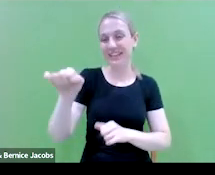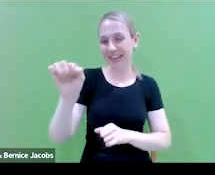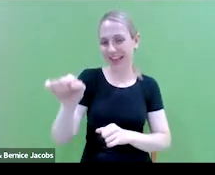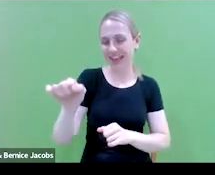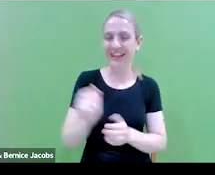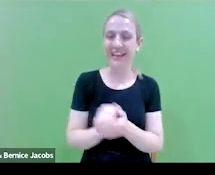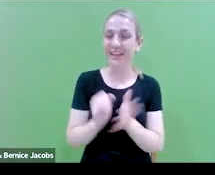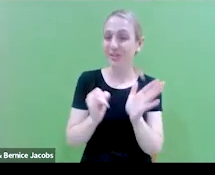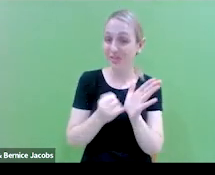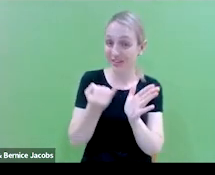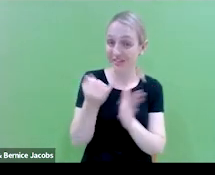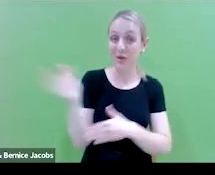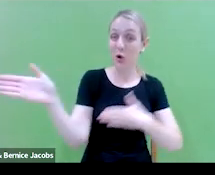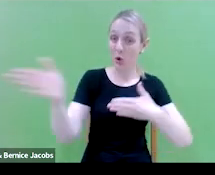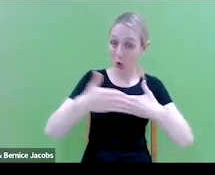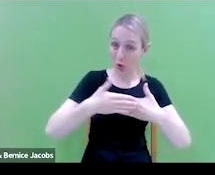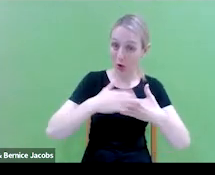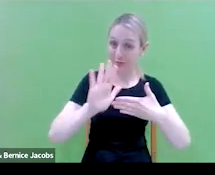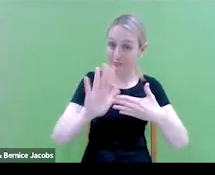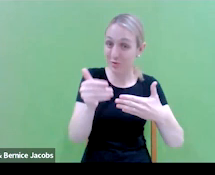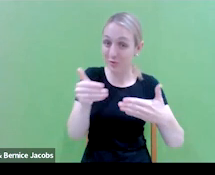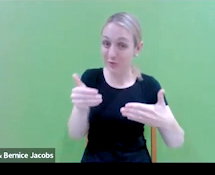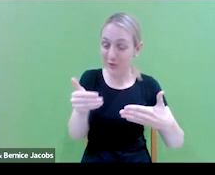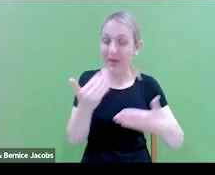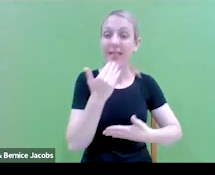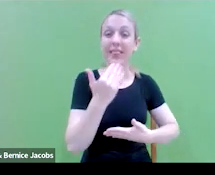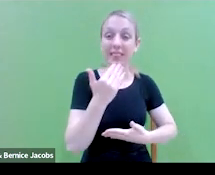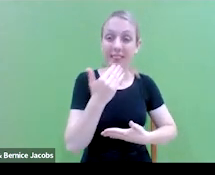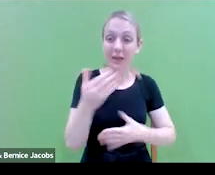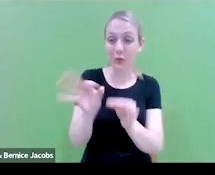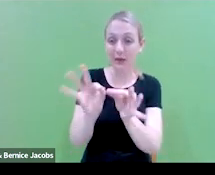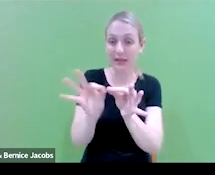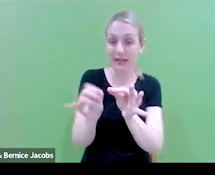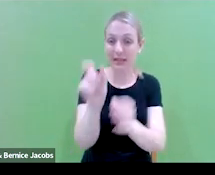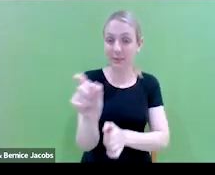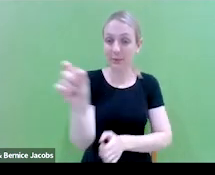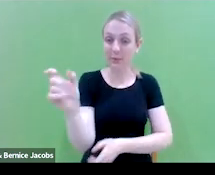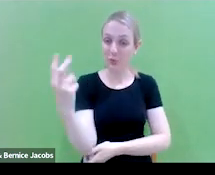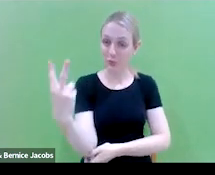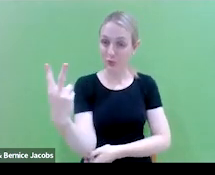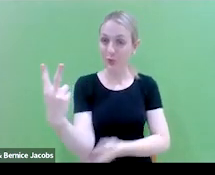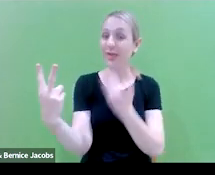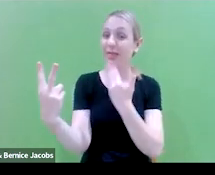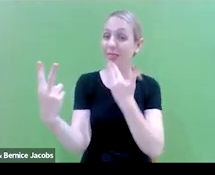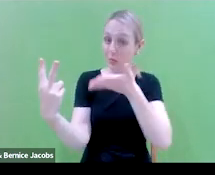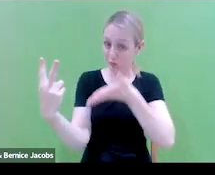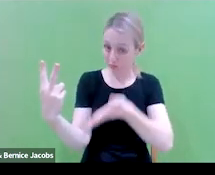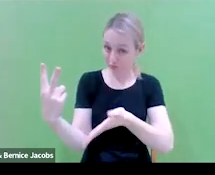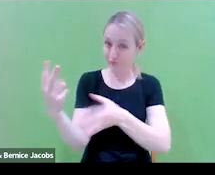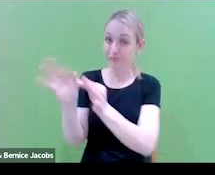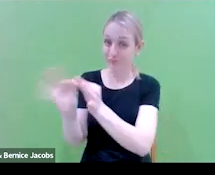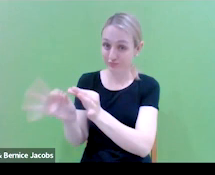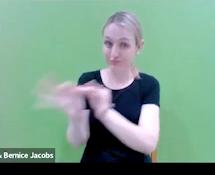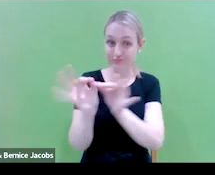before we formally close off, I'd just like to thank Pete and Bernice for helping us out with sign language, South